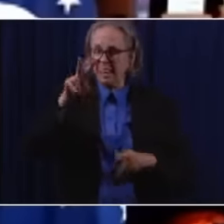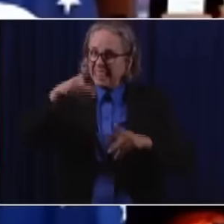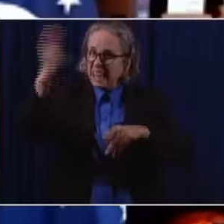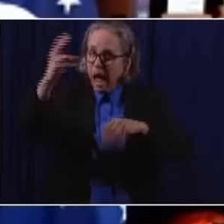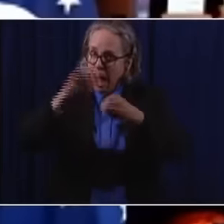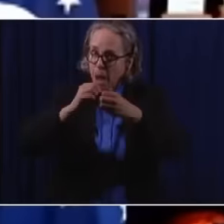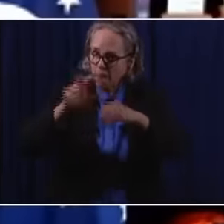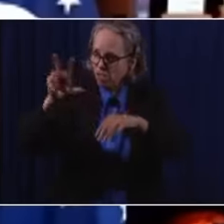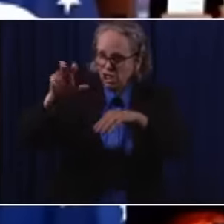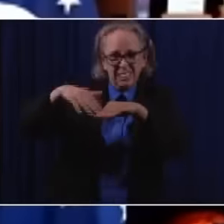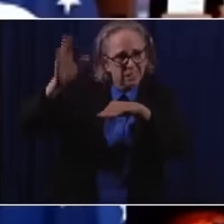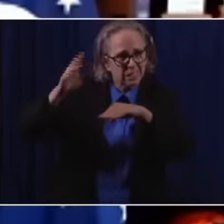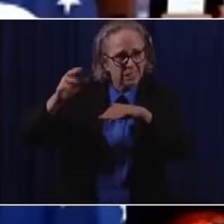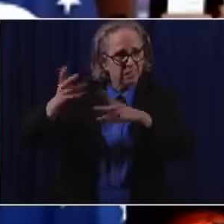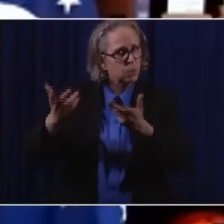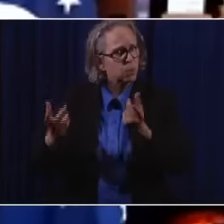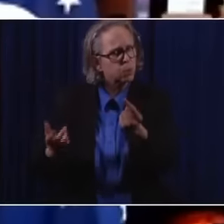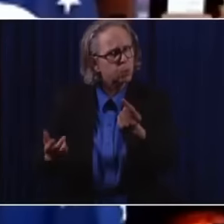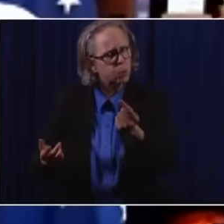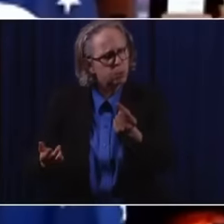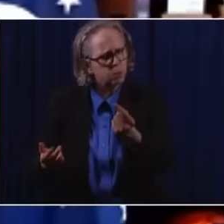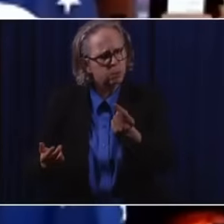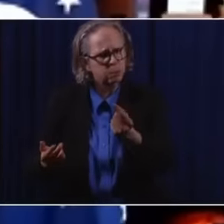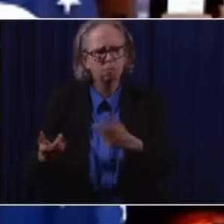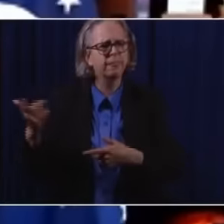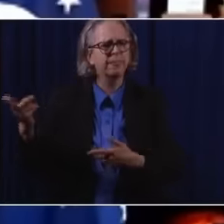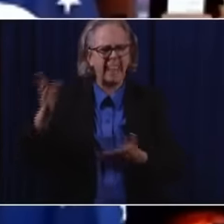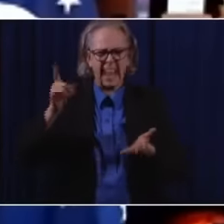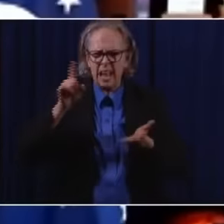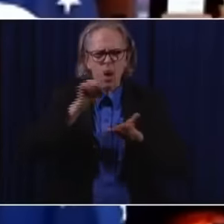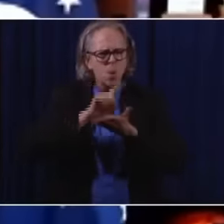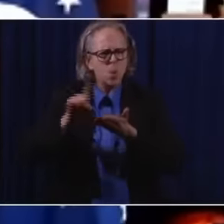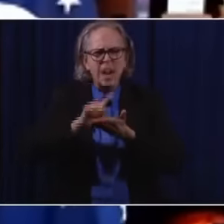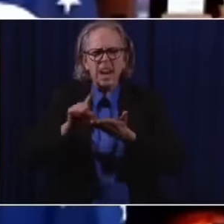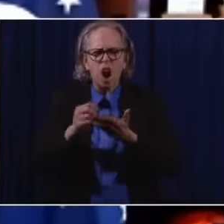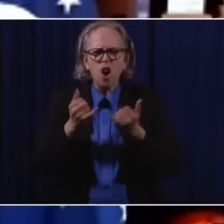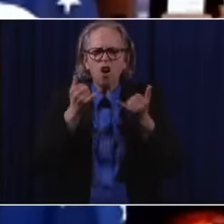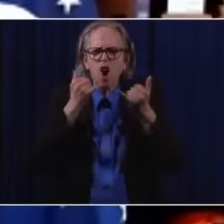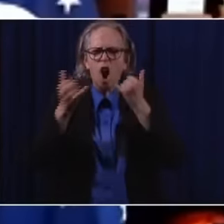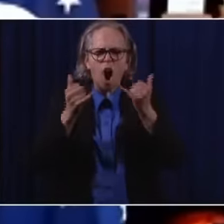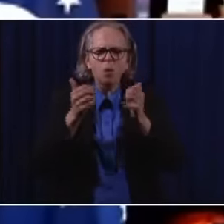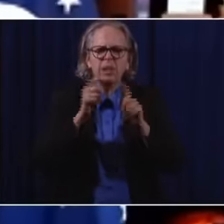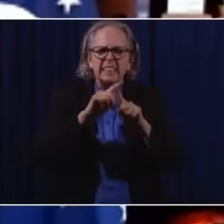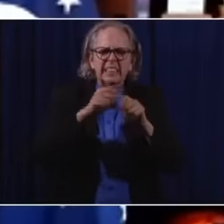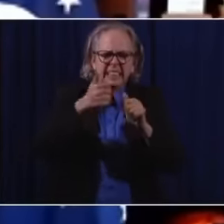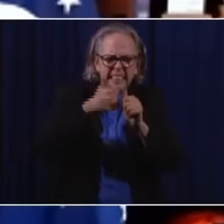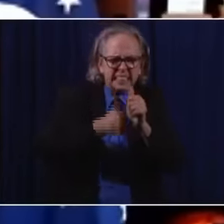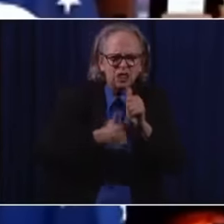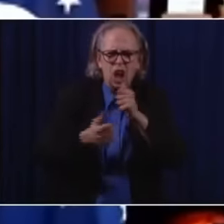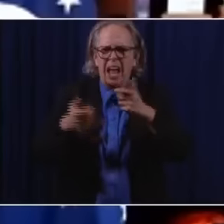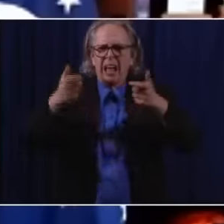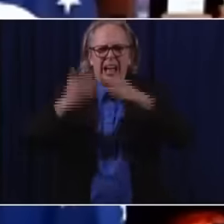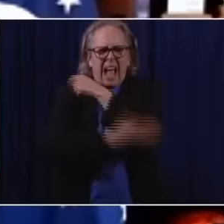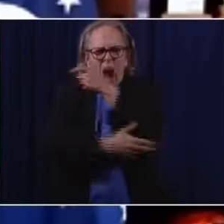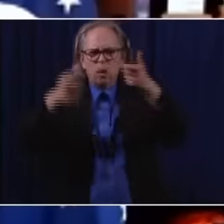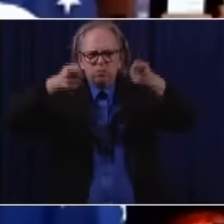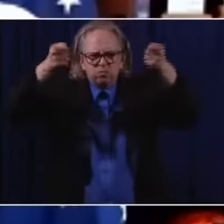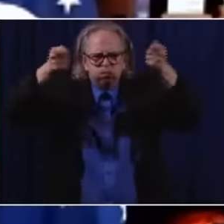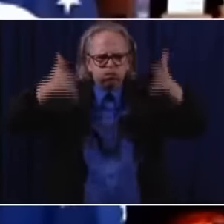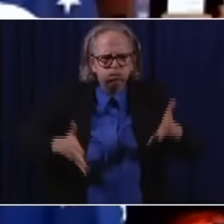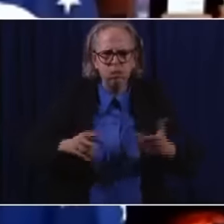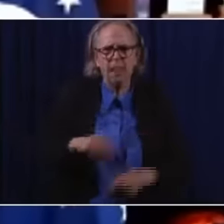initiated weekly calls with countywide officials, with all the mayors of their communities, with